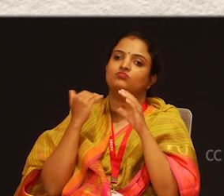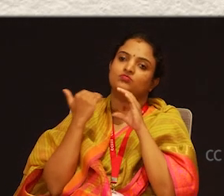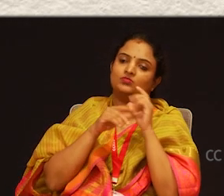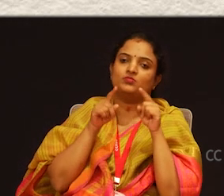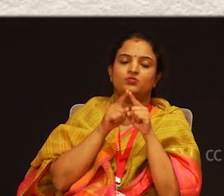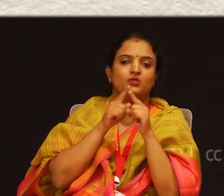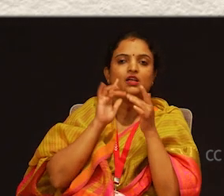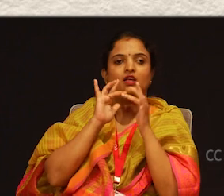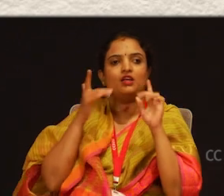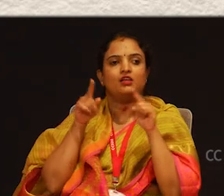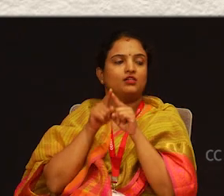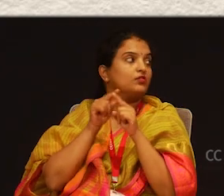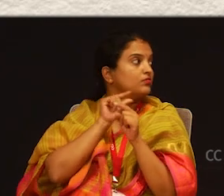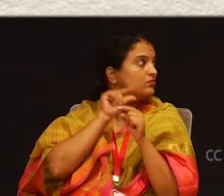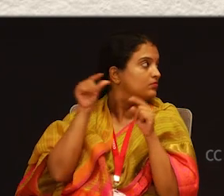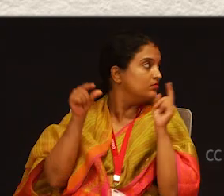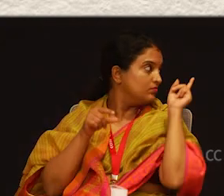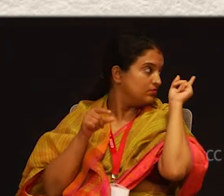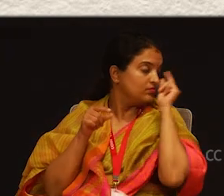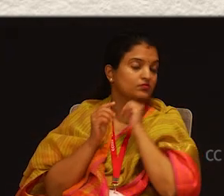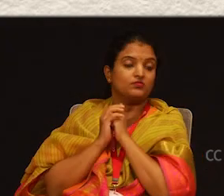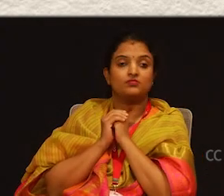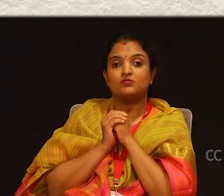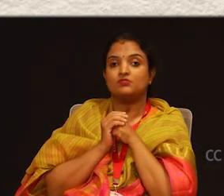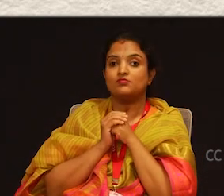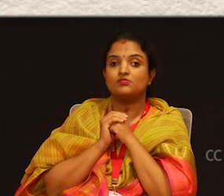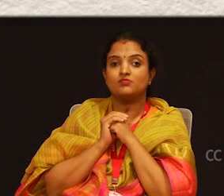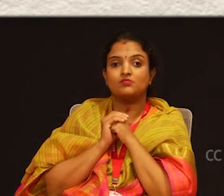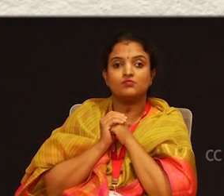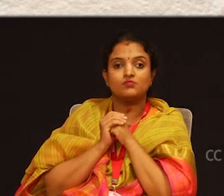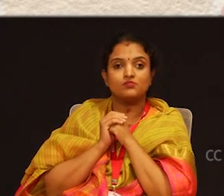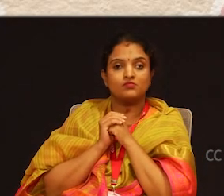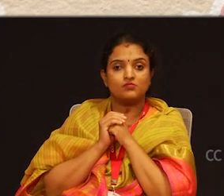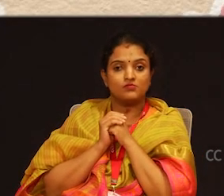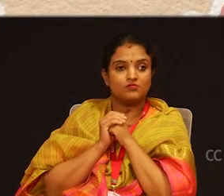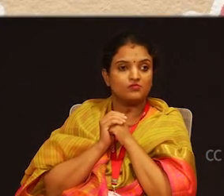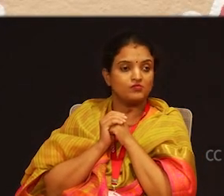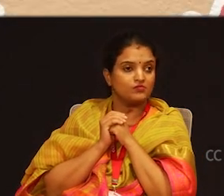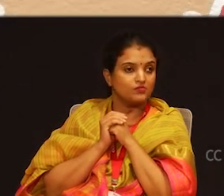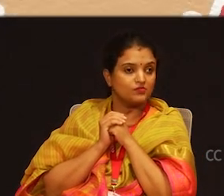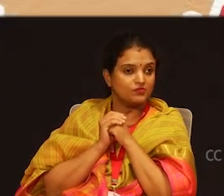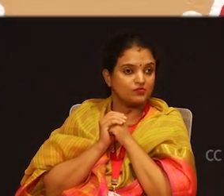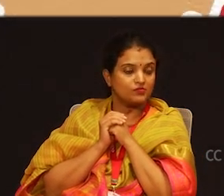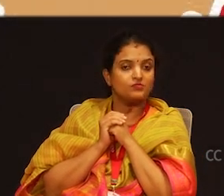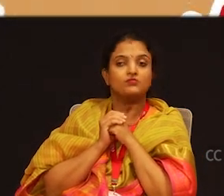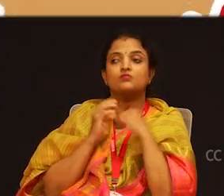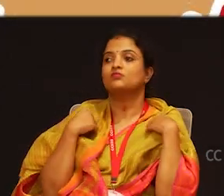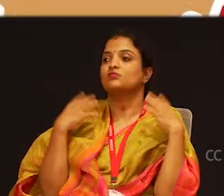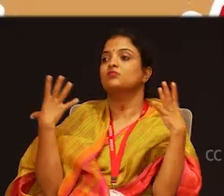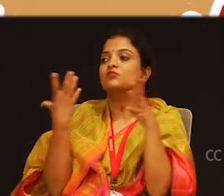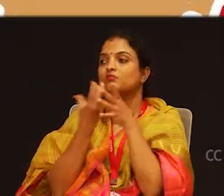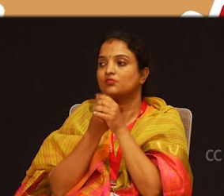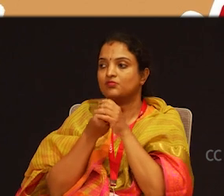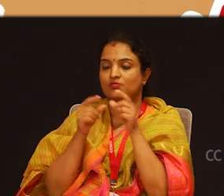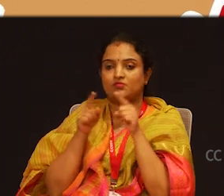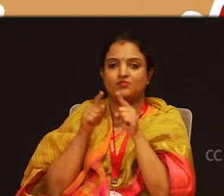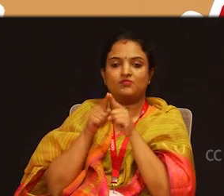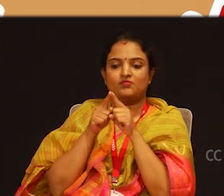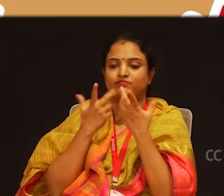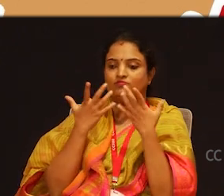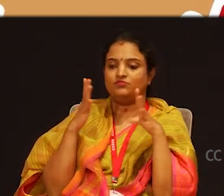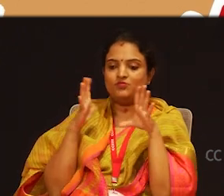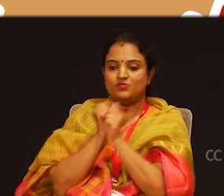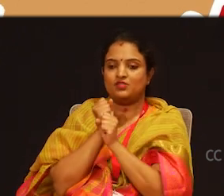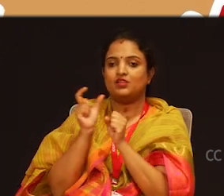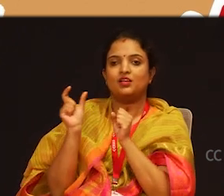inclusion.pmo@sssvv.org. Together, Let's find the missing piece